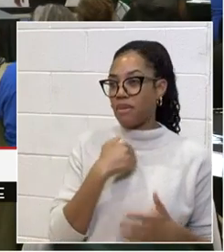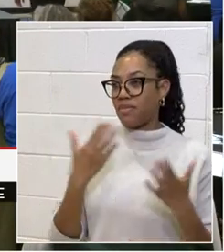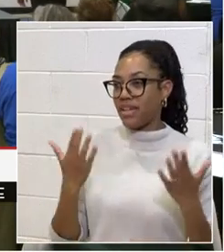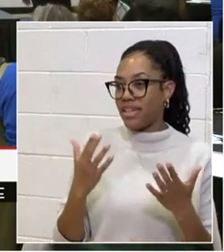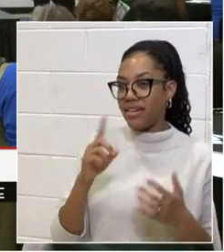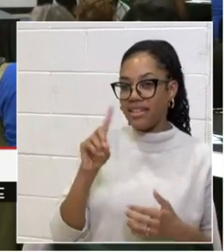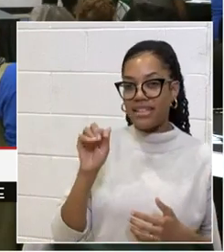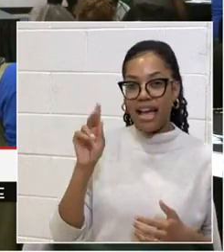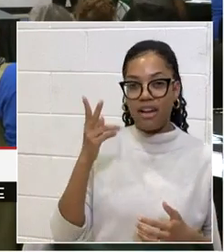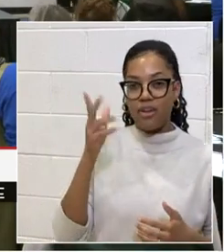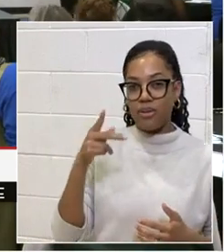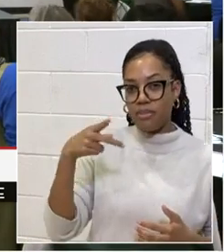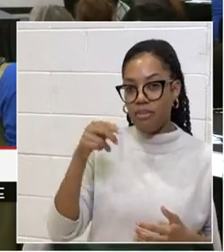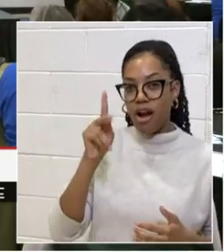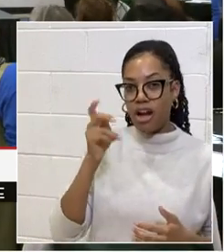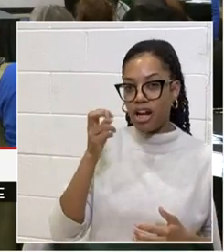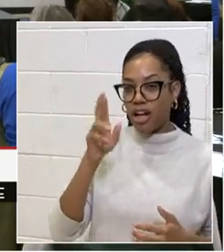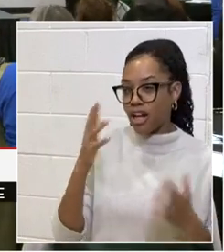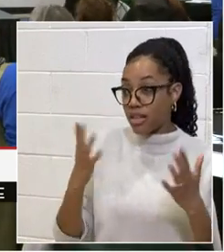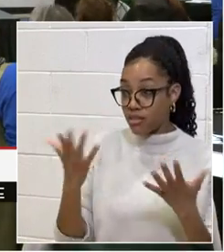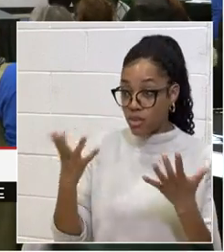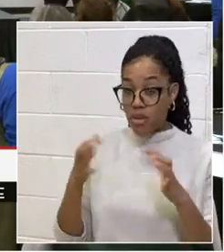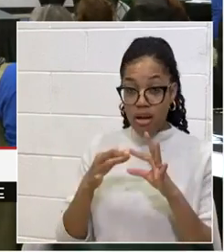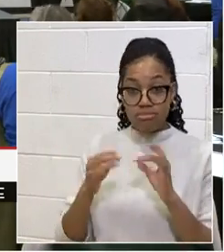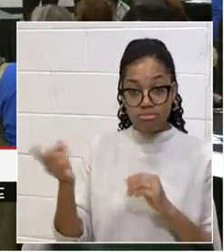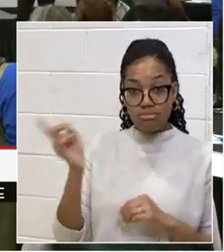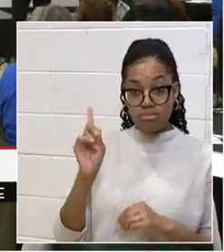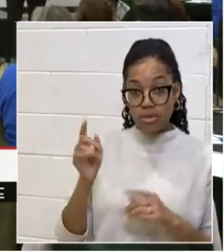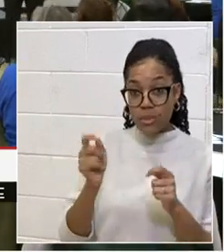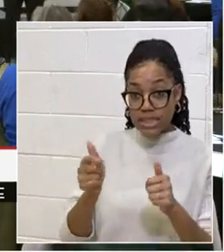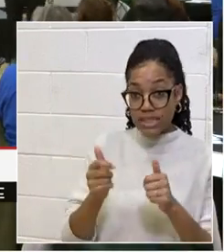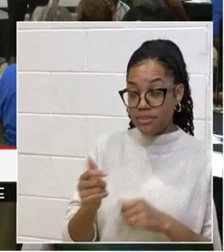So if you'd like to come and give some quick greetings to everyone.